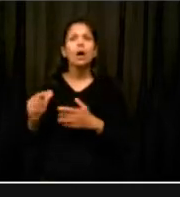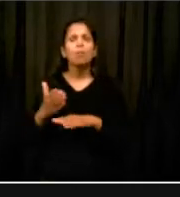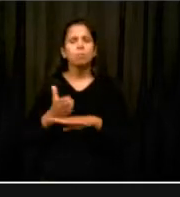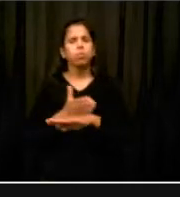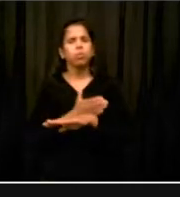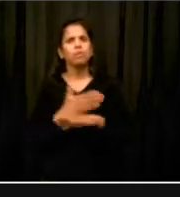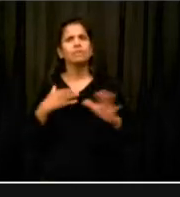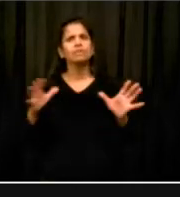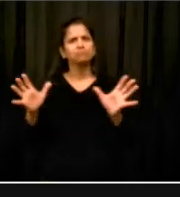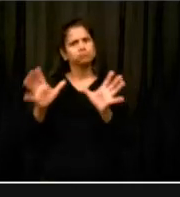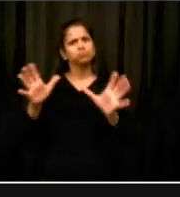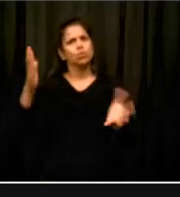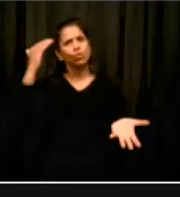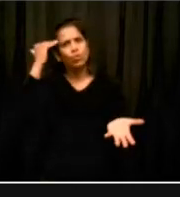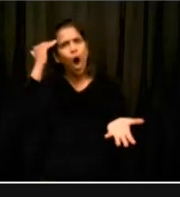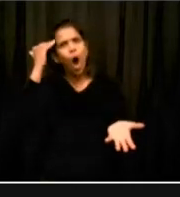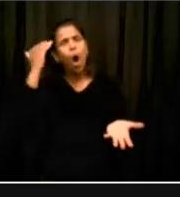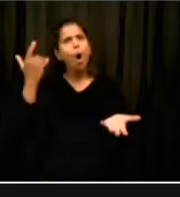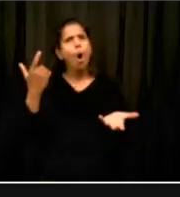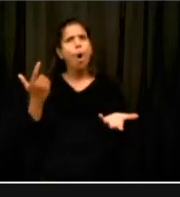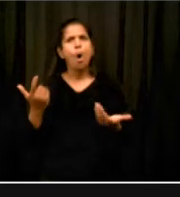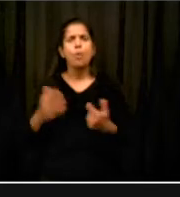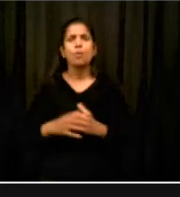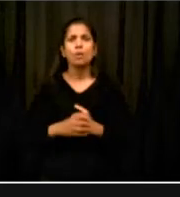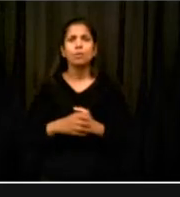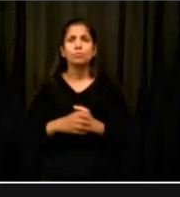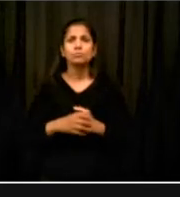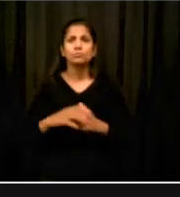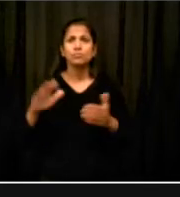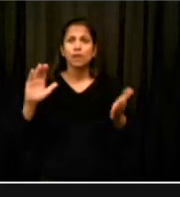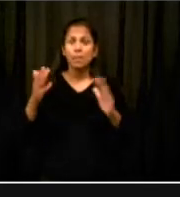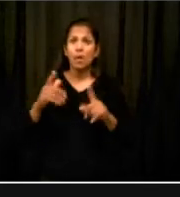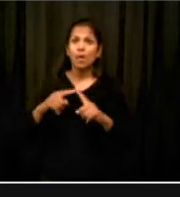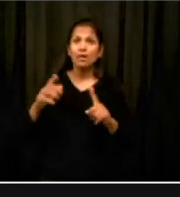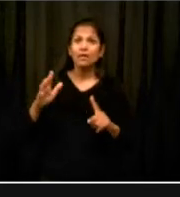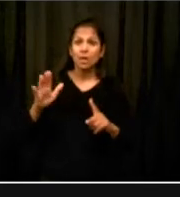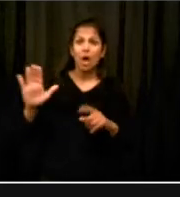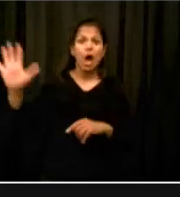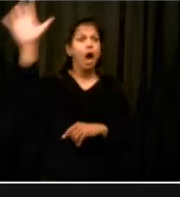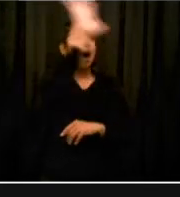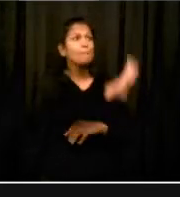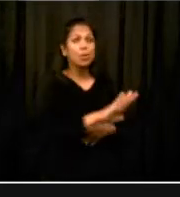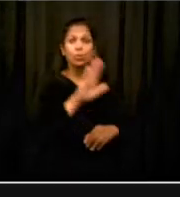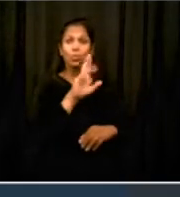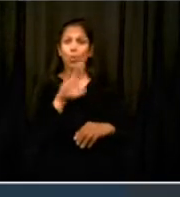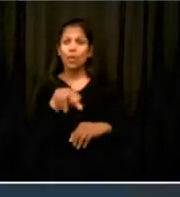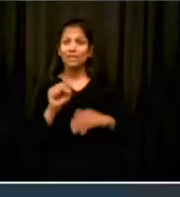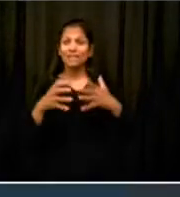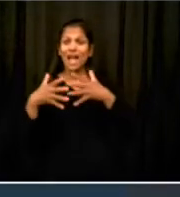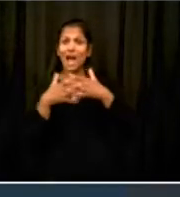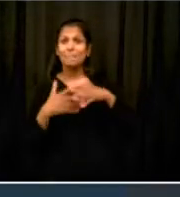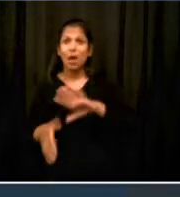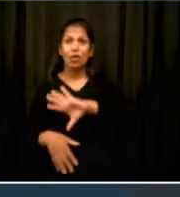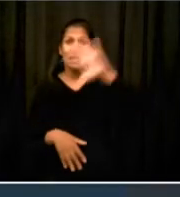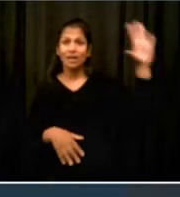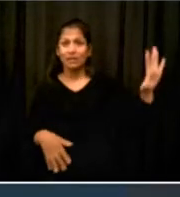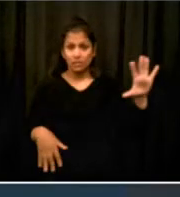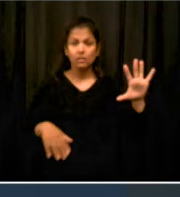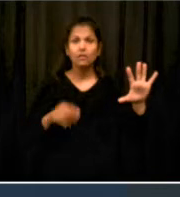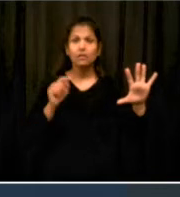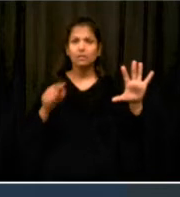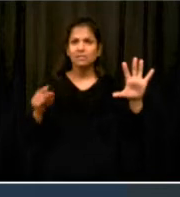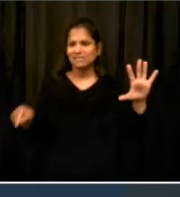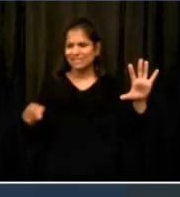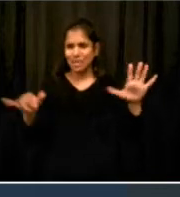said, we have a long way to go. And so as the mayor said, we have launched a Census Week of Action. We are in the streets all over New